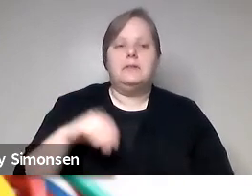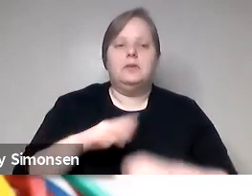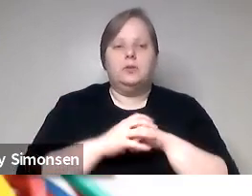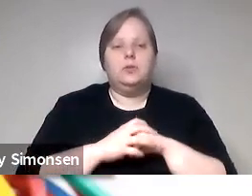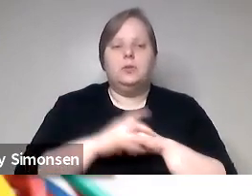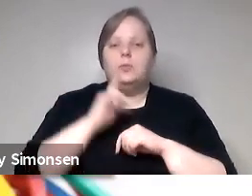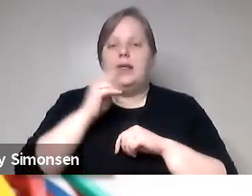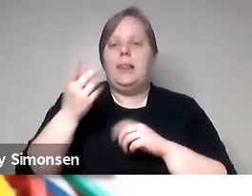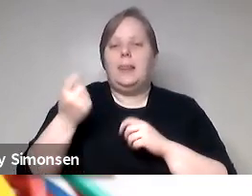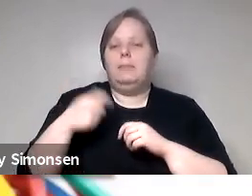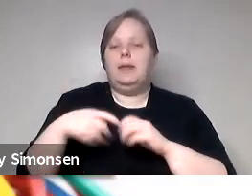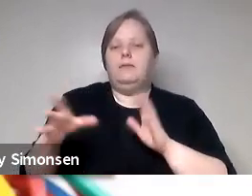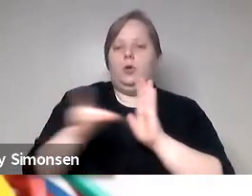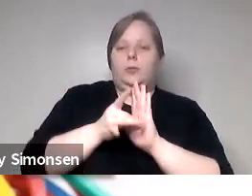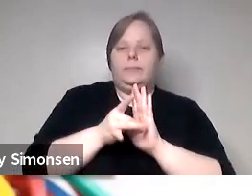backing on them.